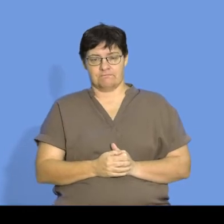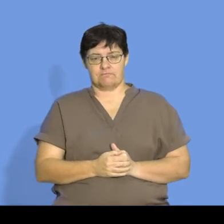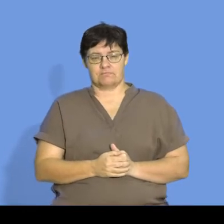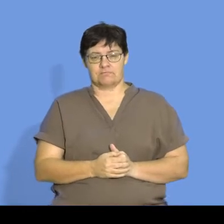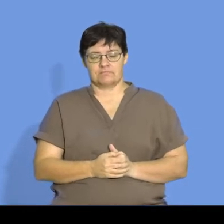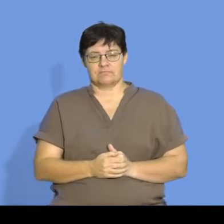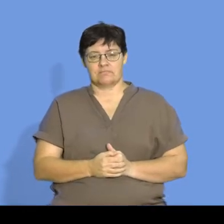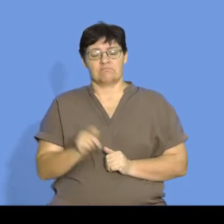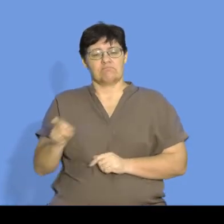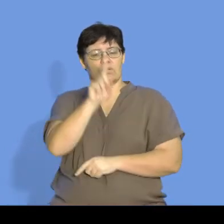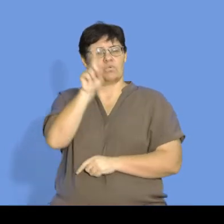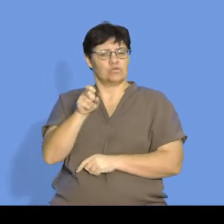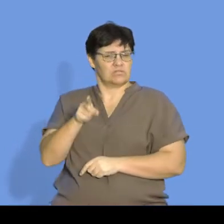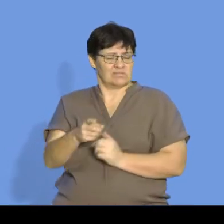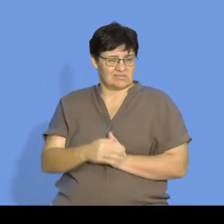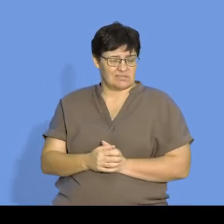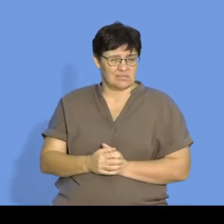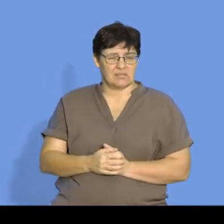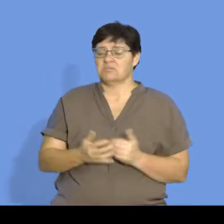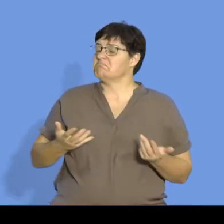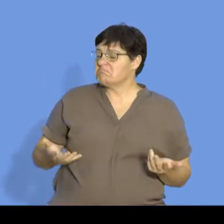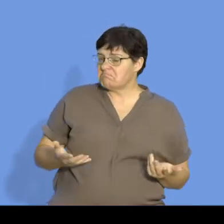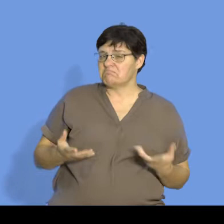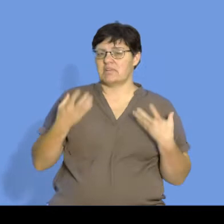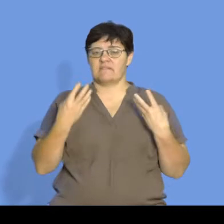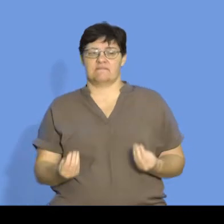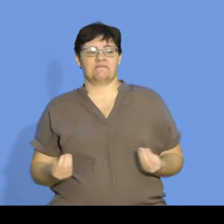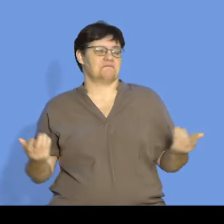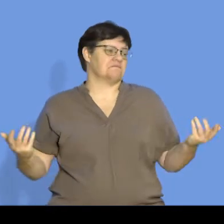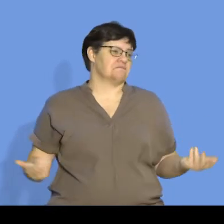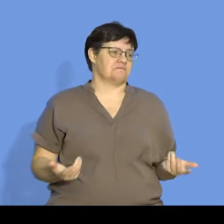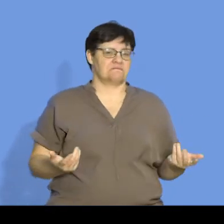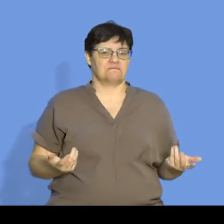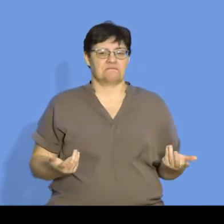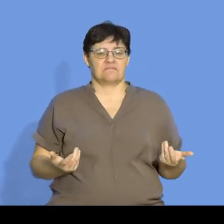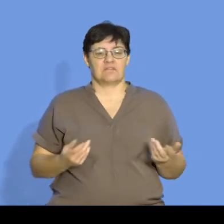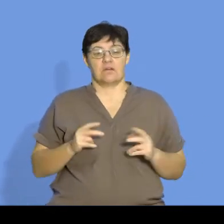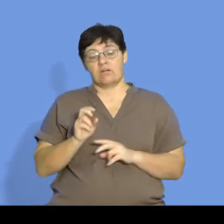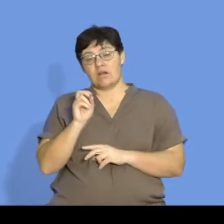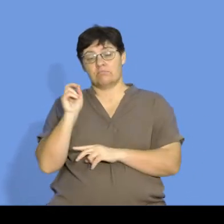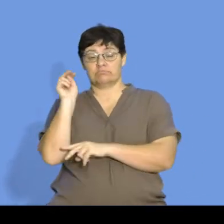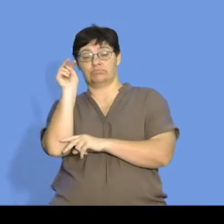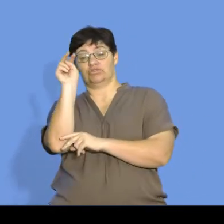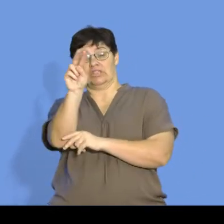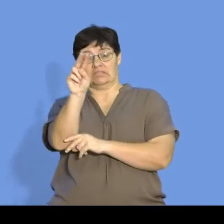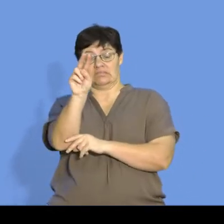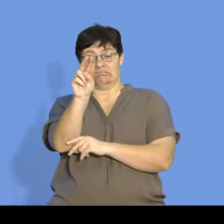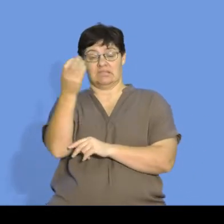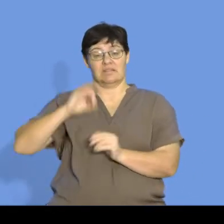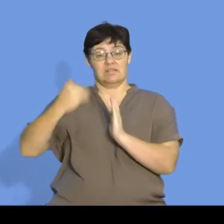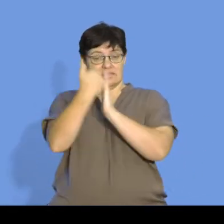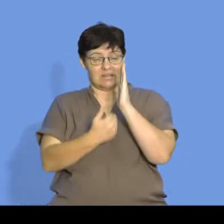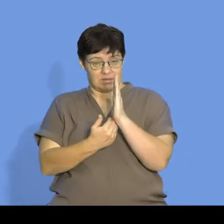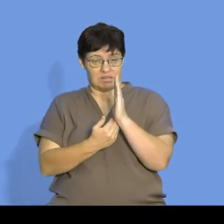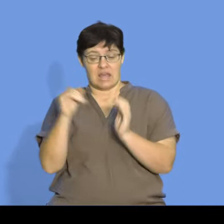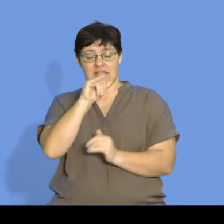In this particular question, we are provided with a partially completed projected income statement of